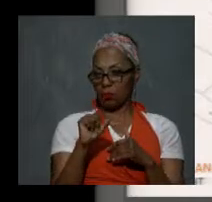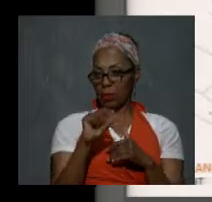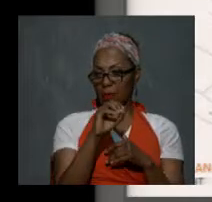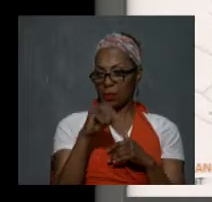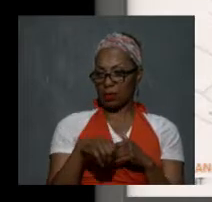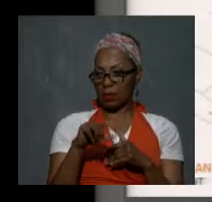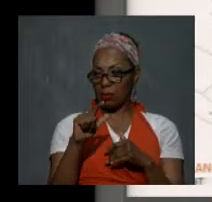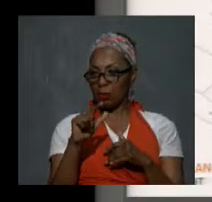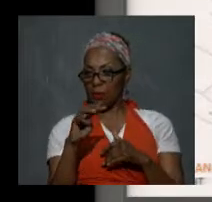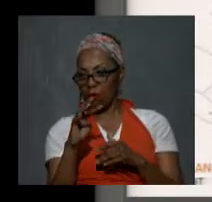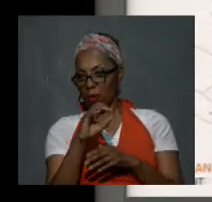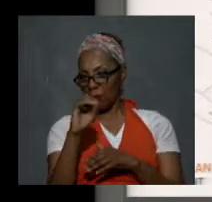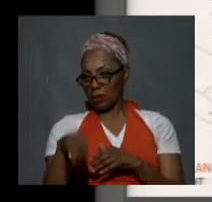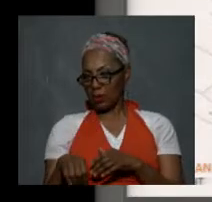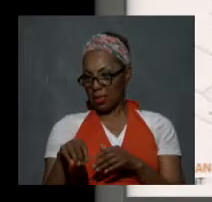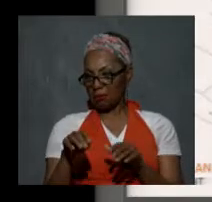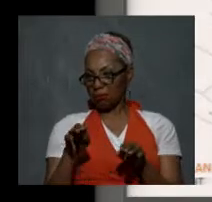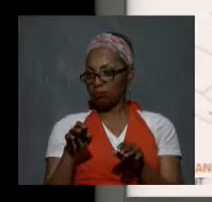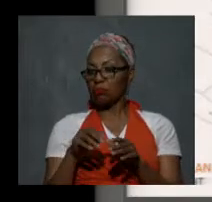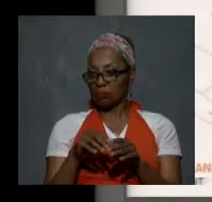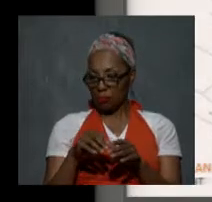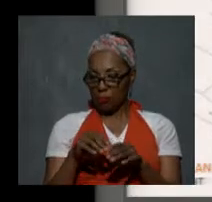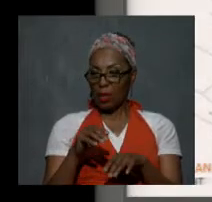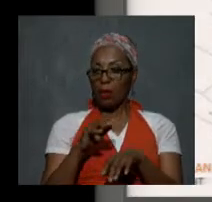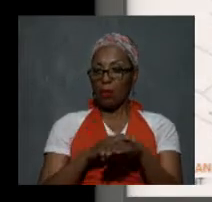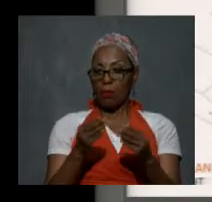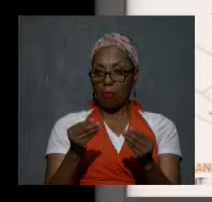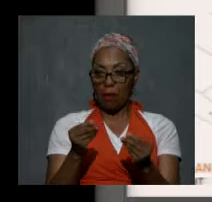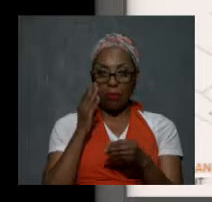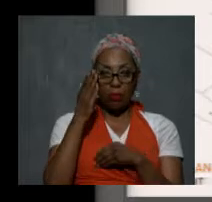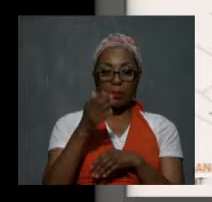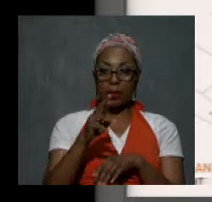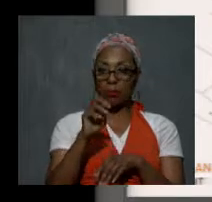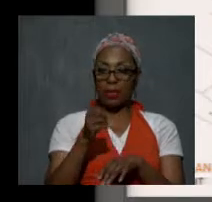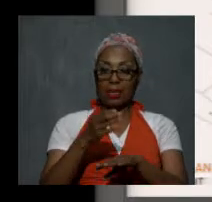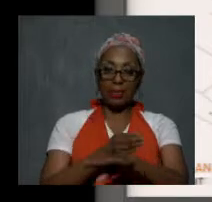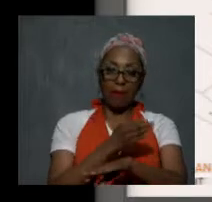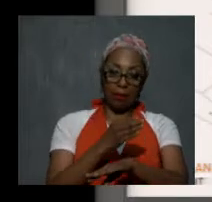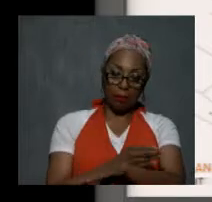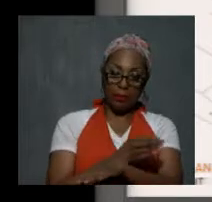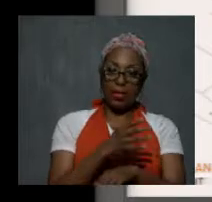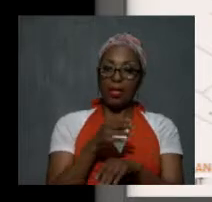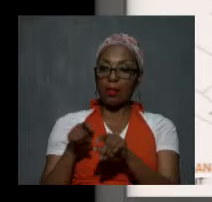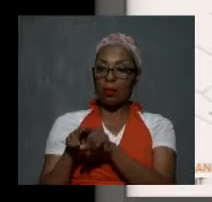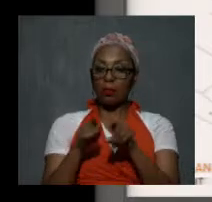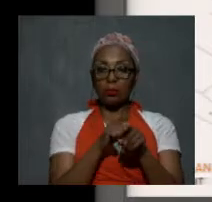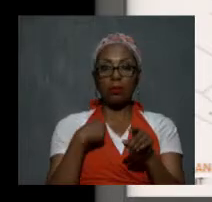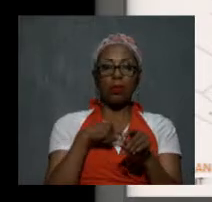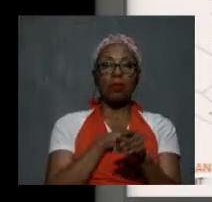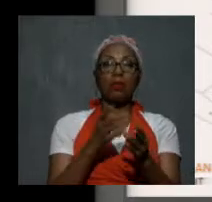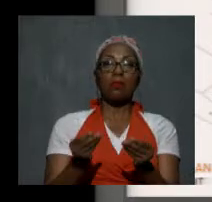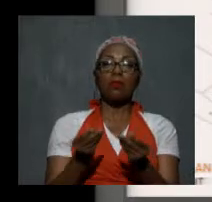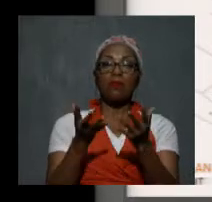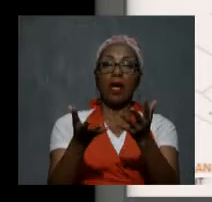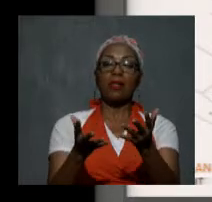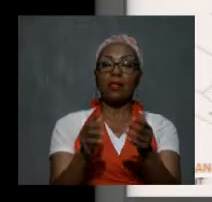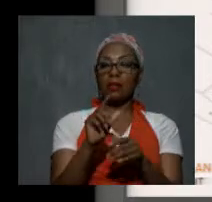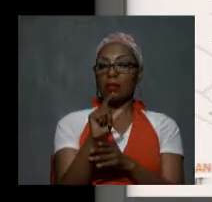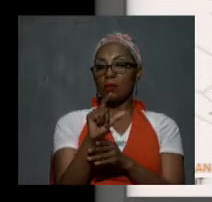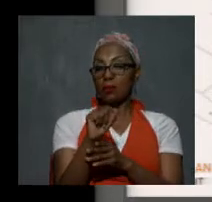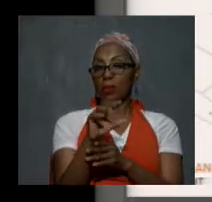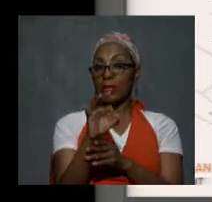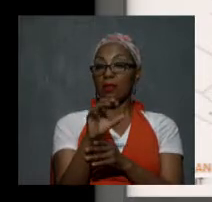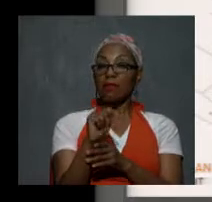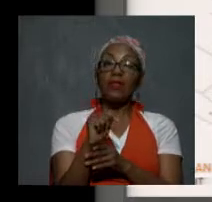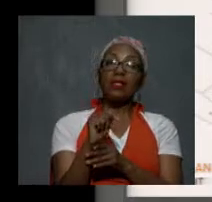and 24% on the properties that'll be redeveloped. And we're also providing 20 feet